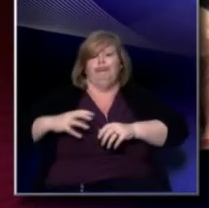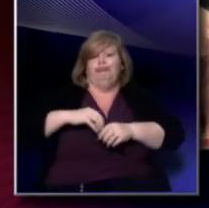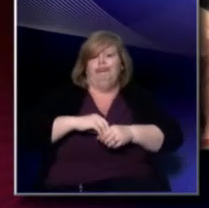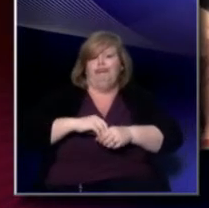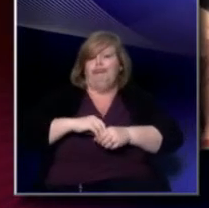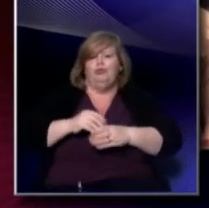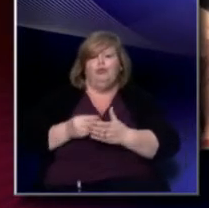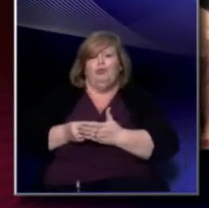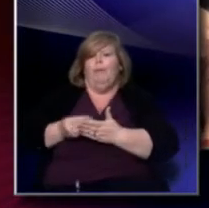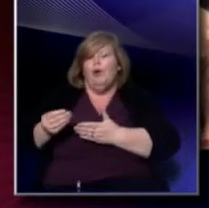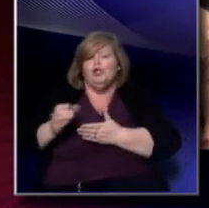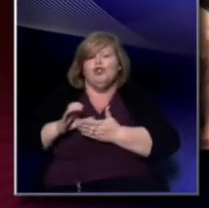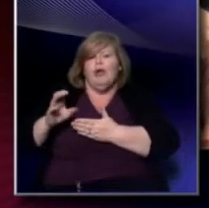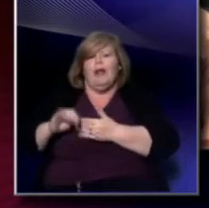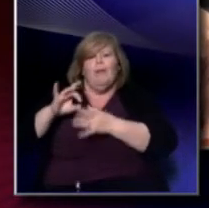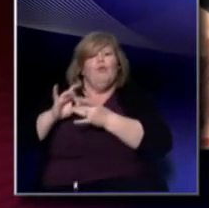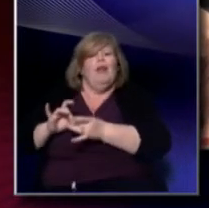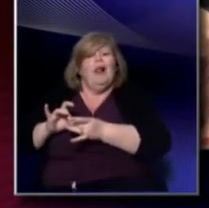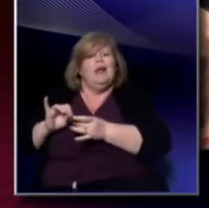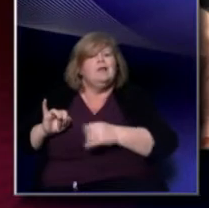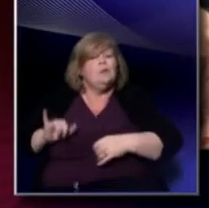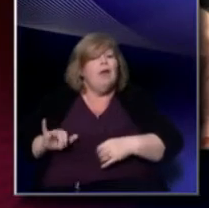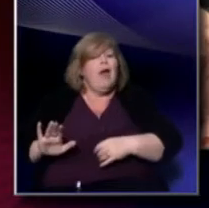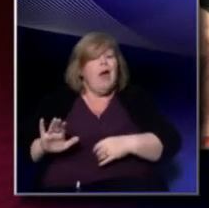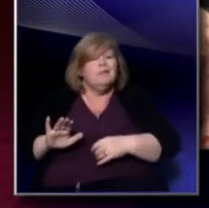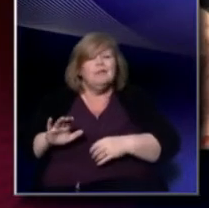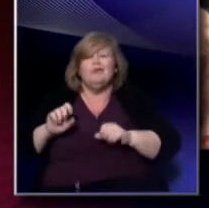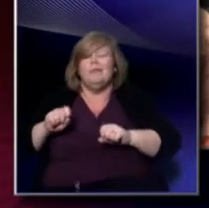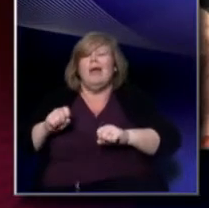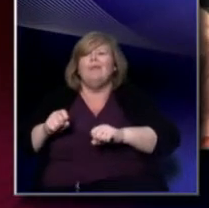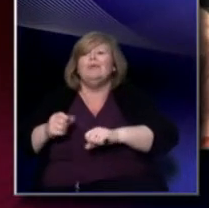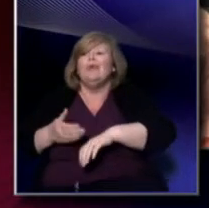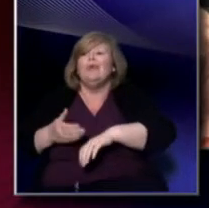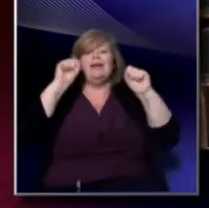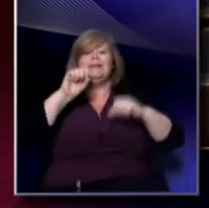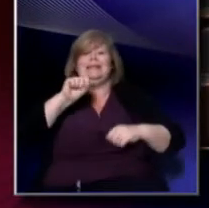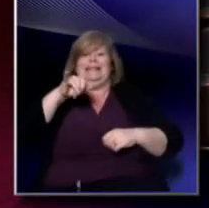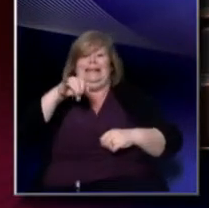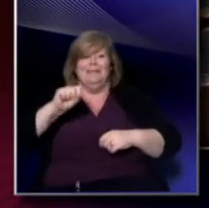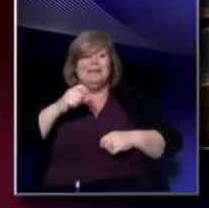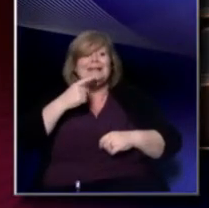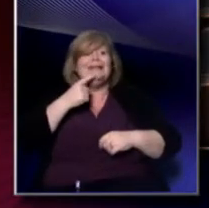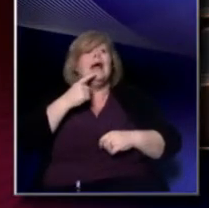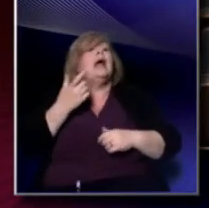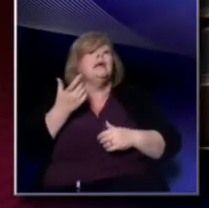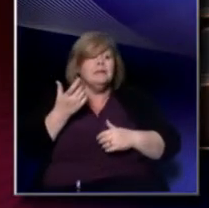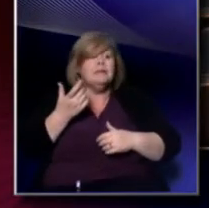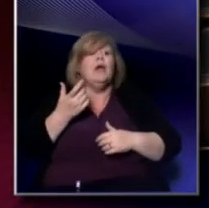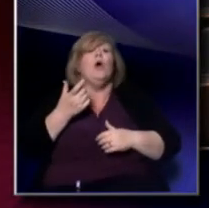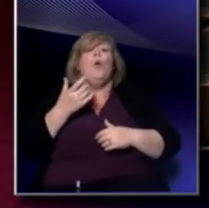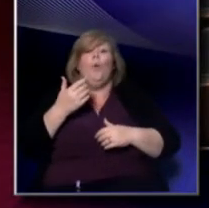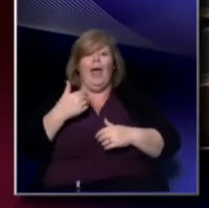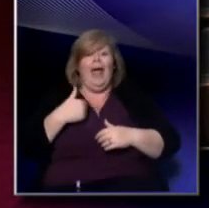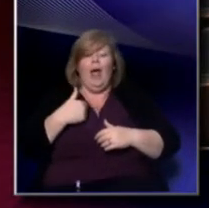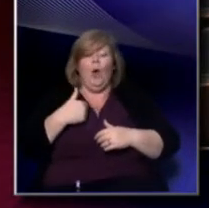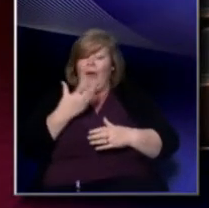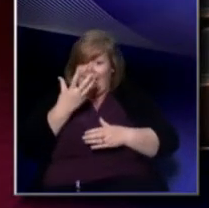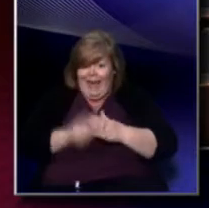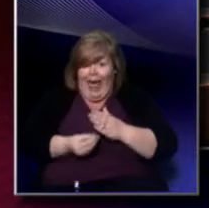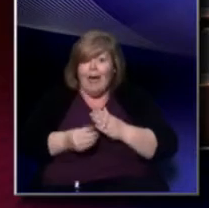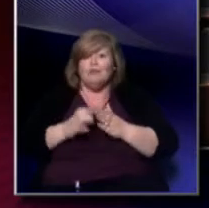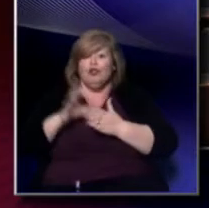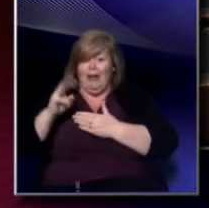to purchase or enhance our programs with this particular curriculum period, it would seem outside